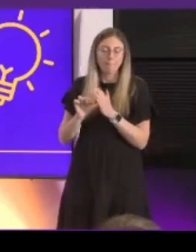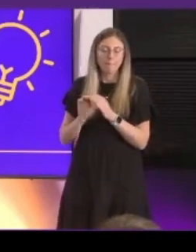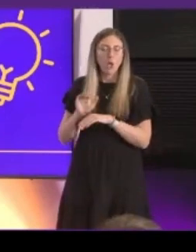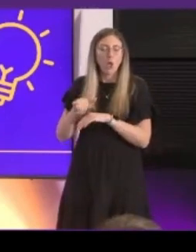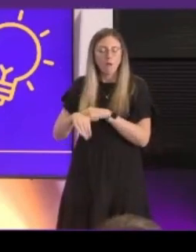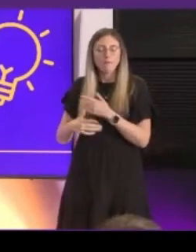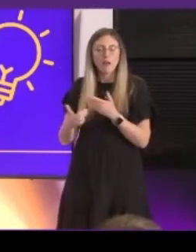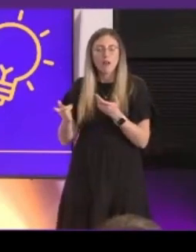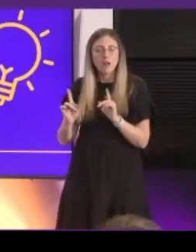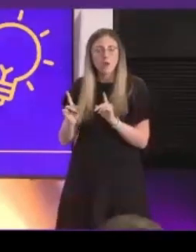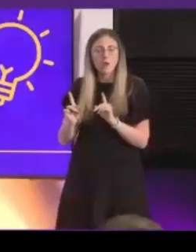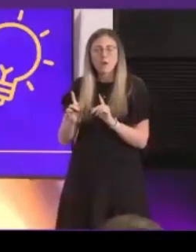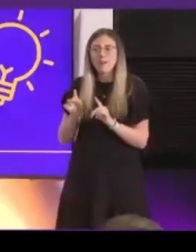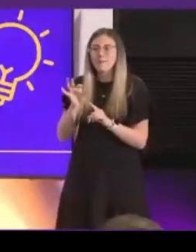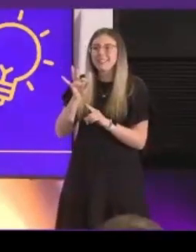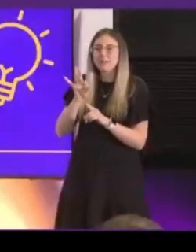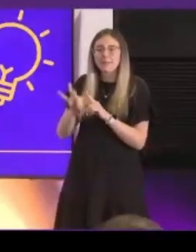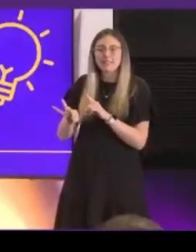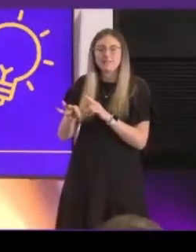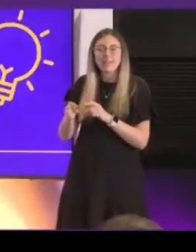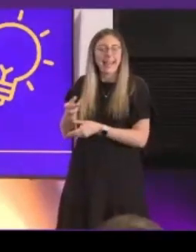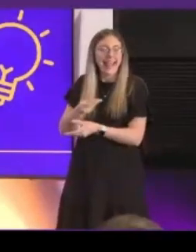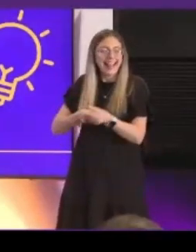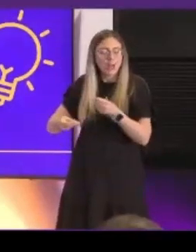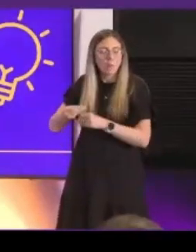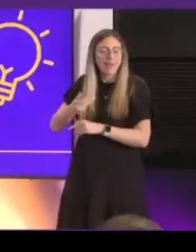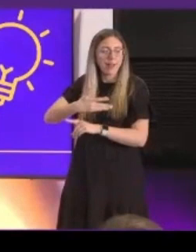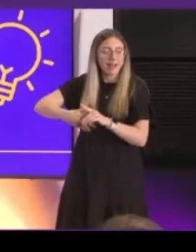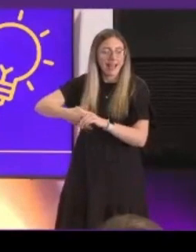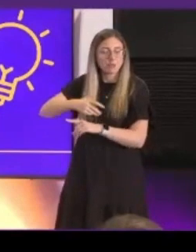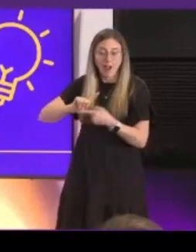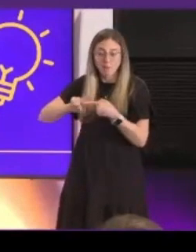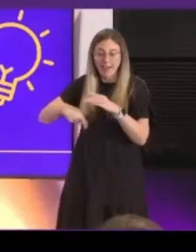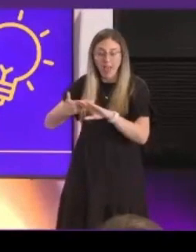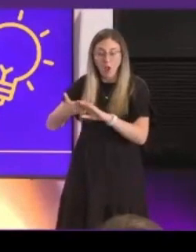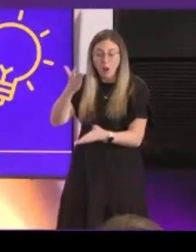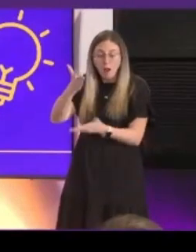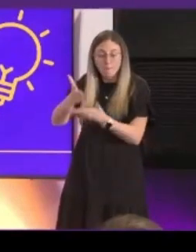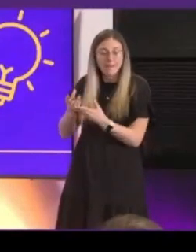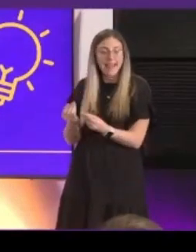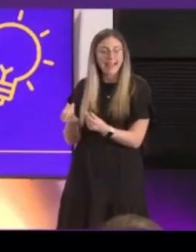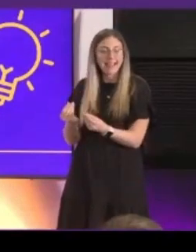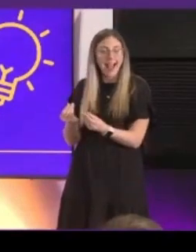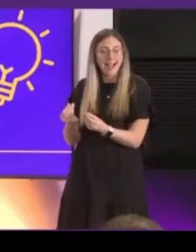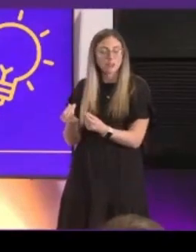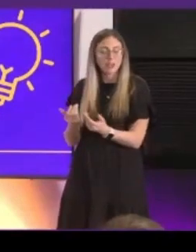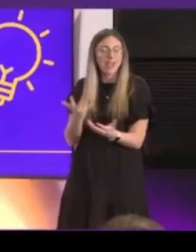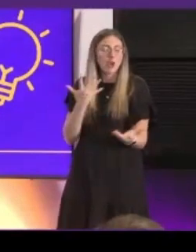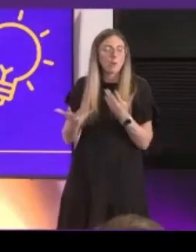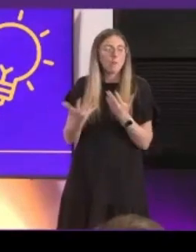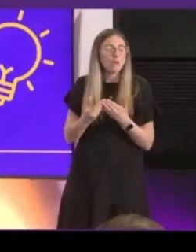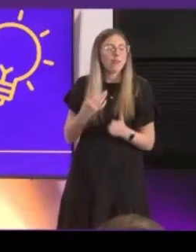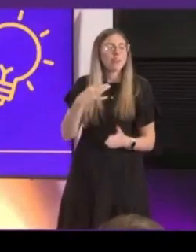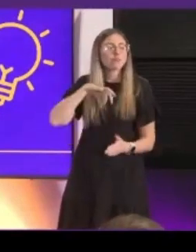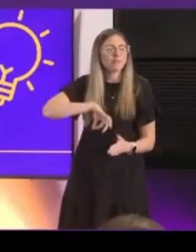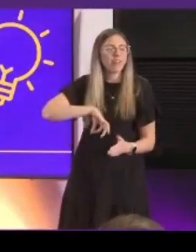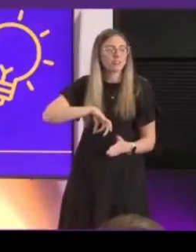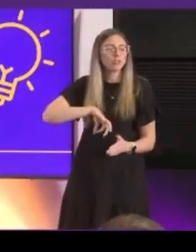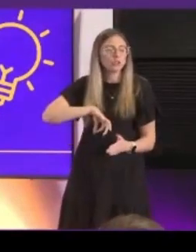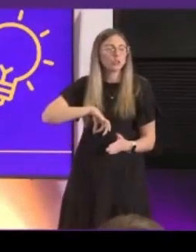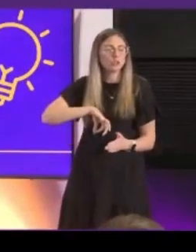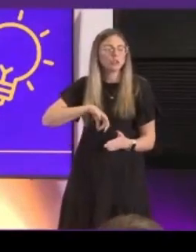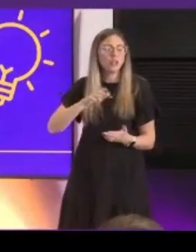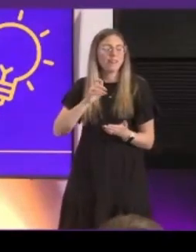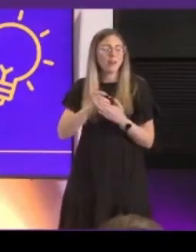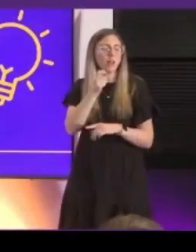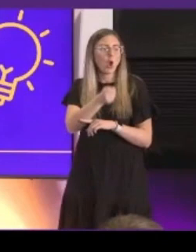from a certain economic background actually rely on cash more than more privileged members of our society. So I think